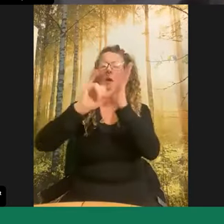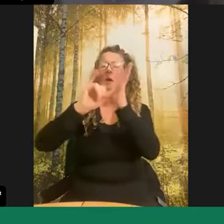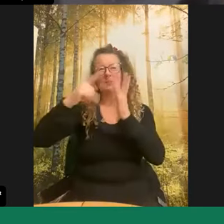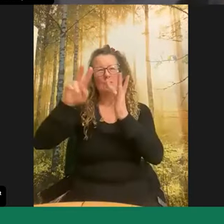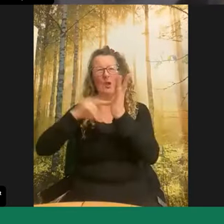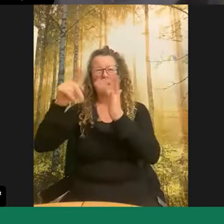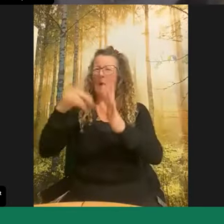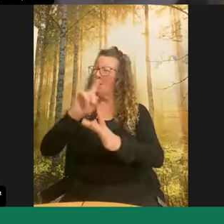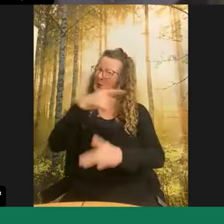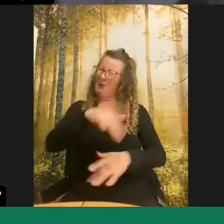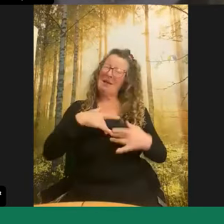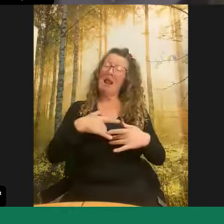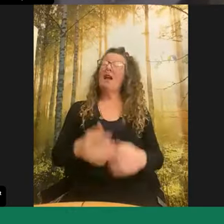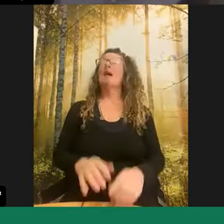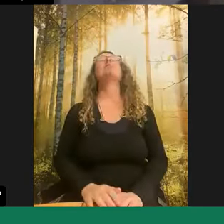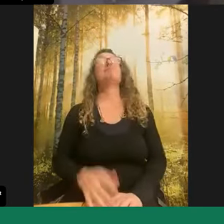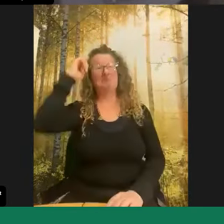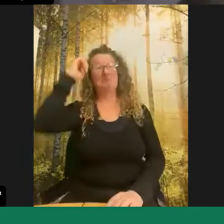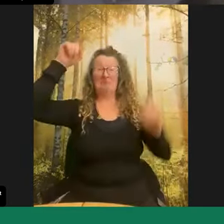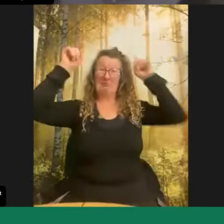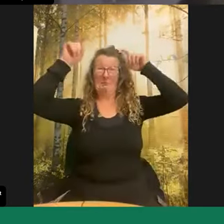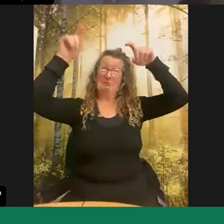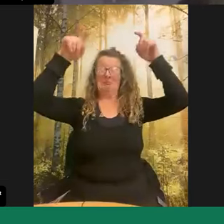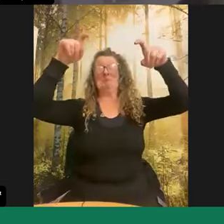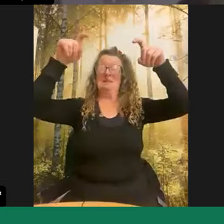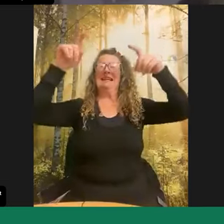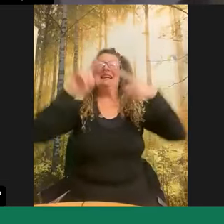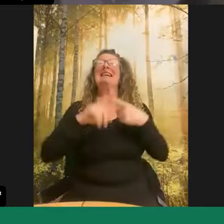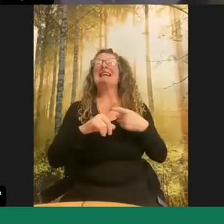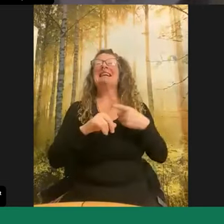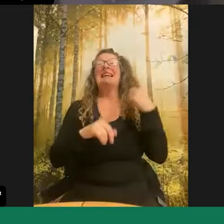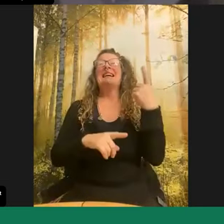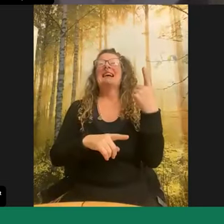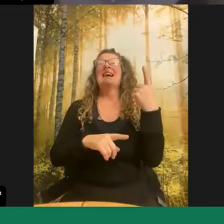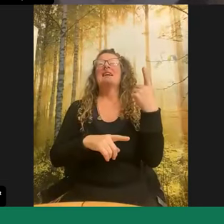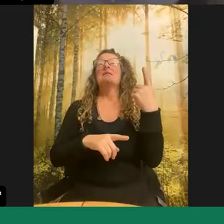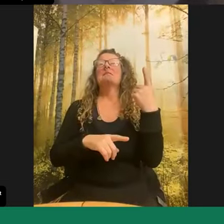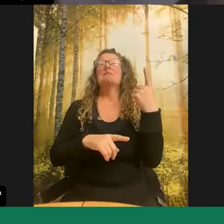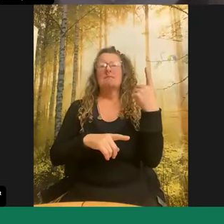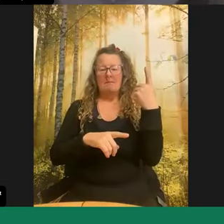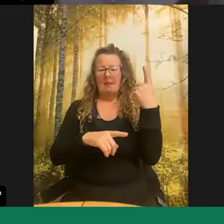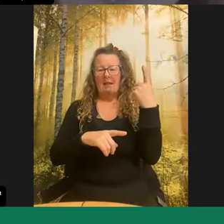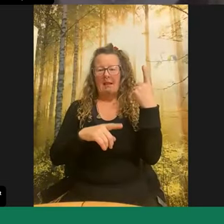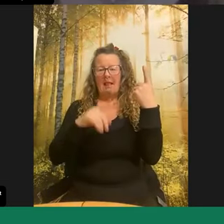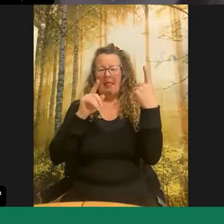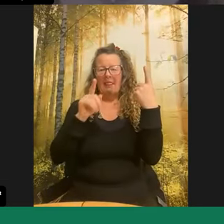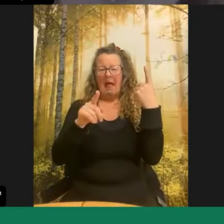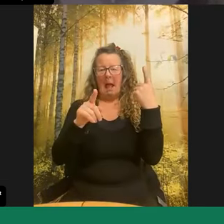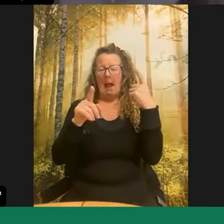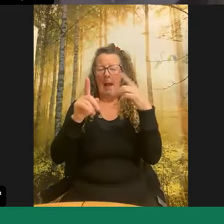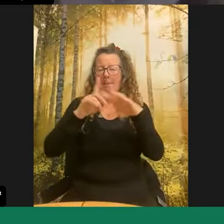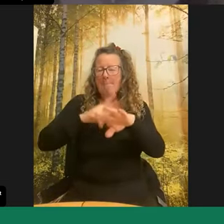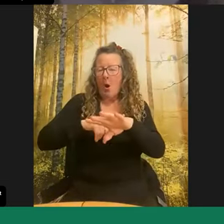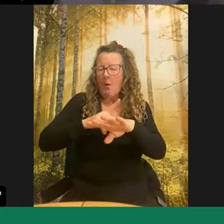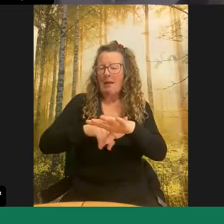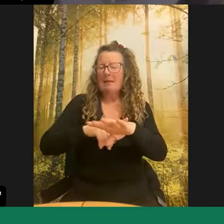I think a lot of things came to mind. One of the things that came to mind was that it is taking that moment and that period in history, it's